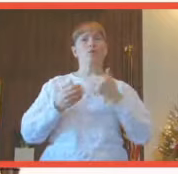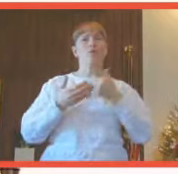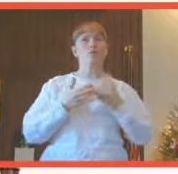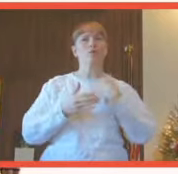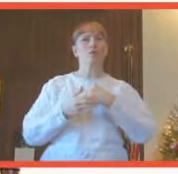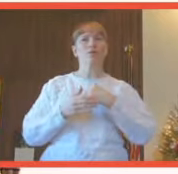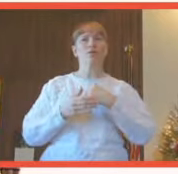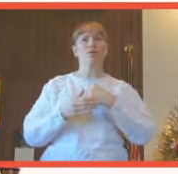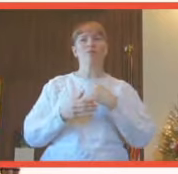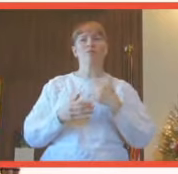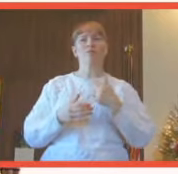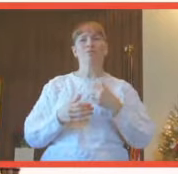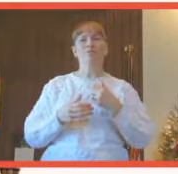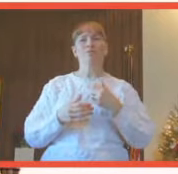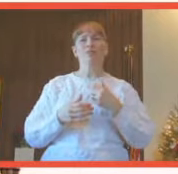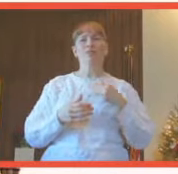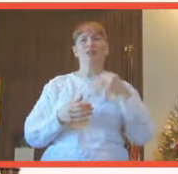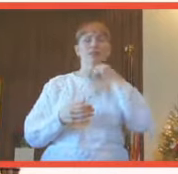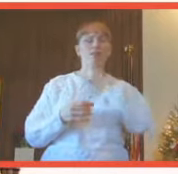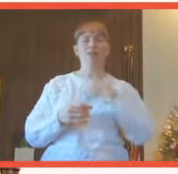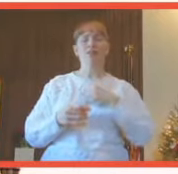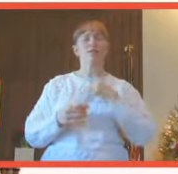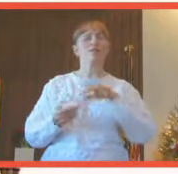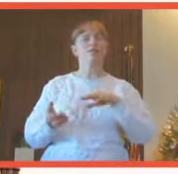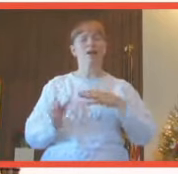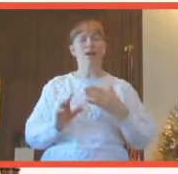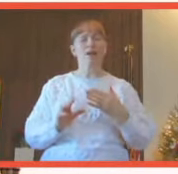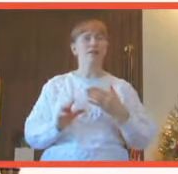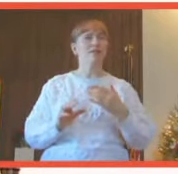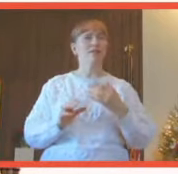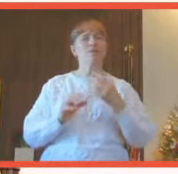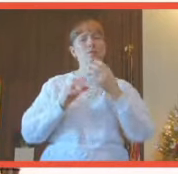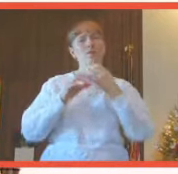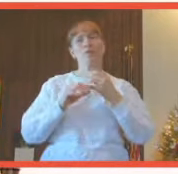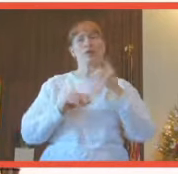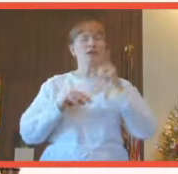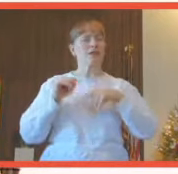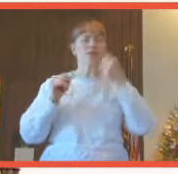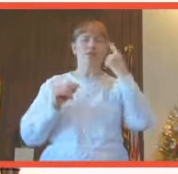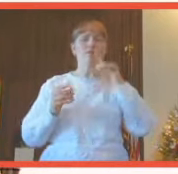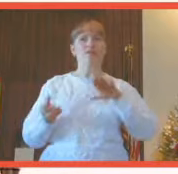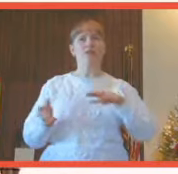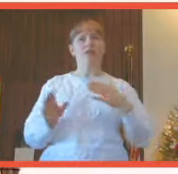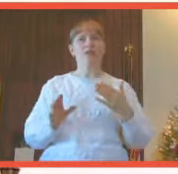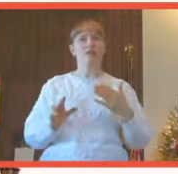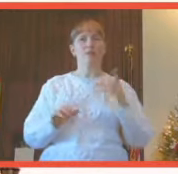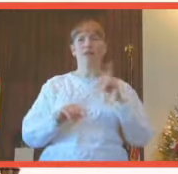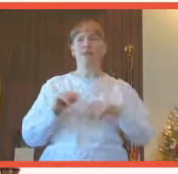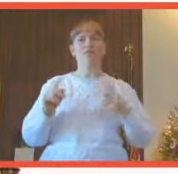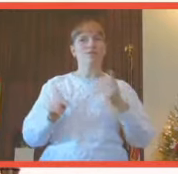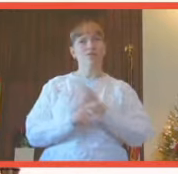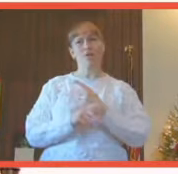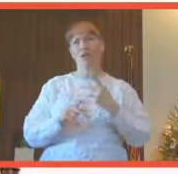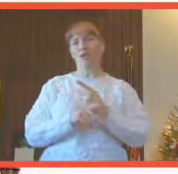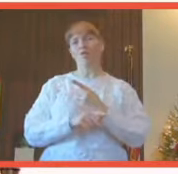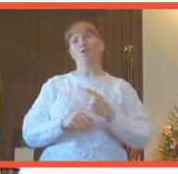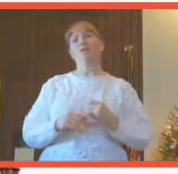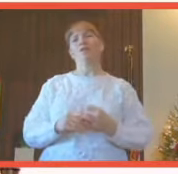close. Somebody dies whose death we can't understand or begin to figure